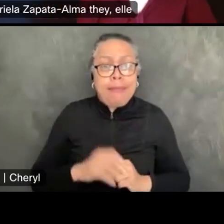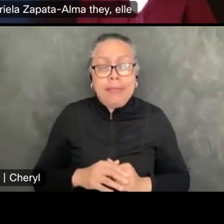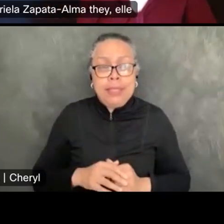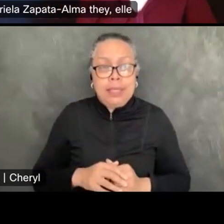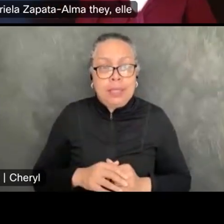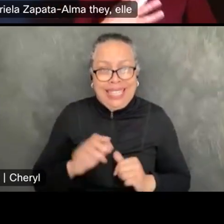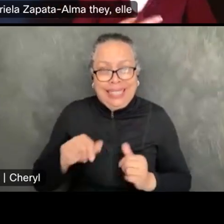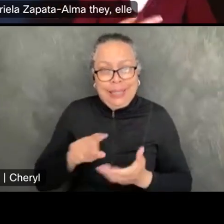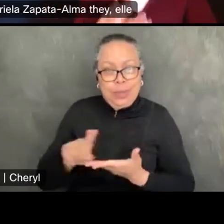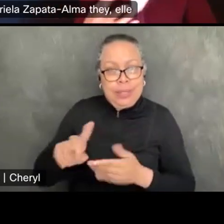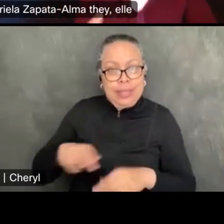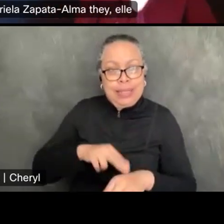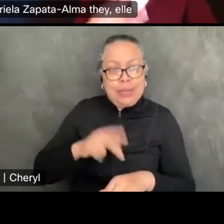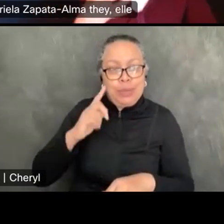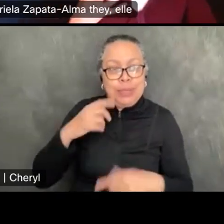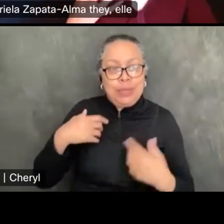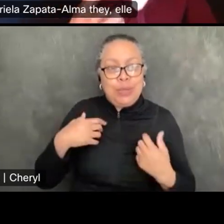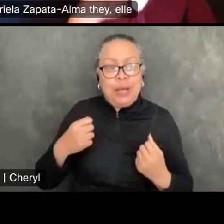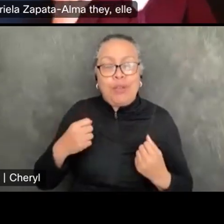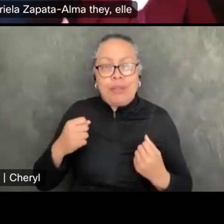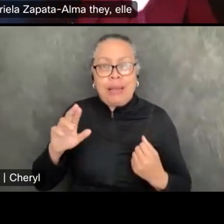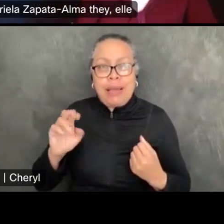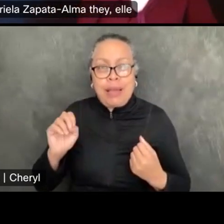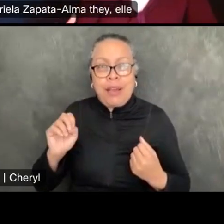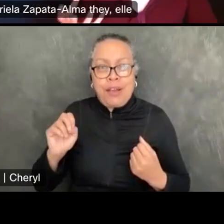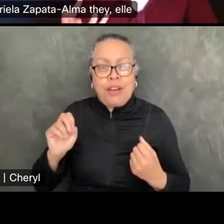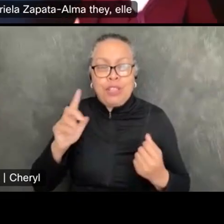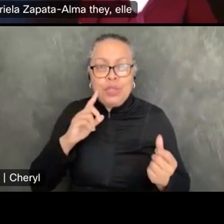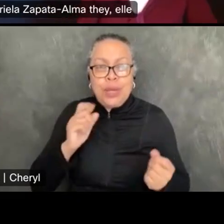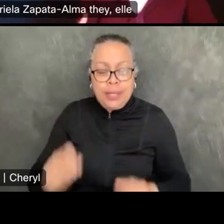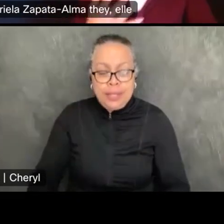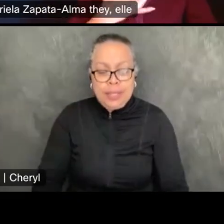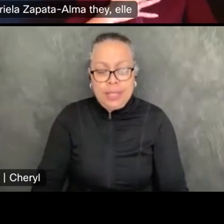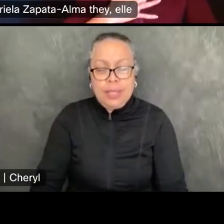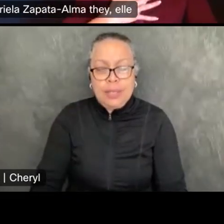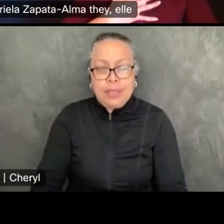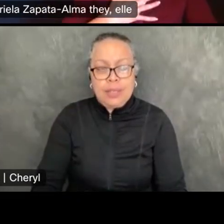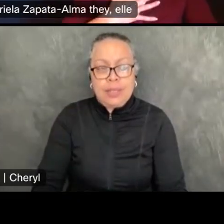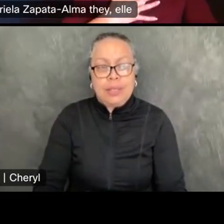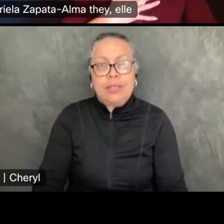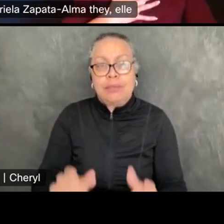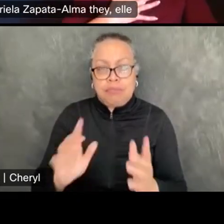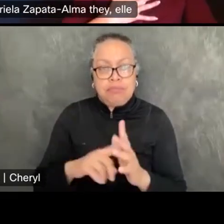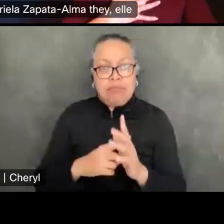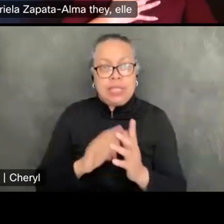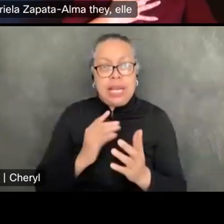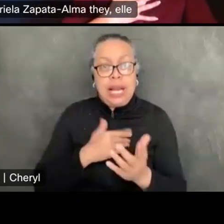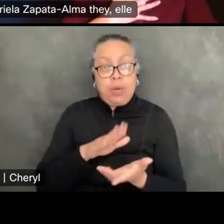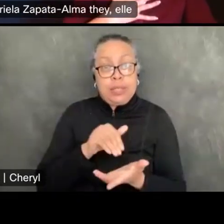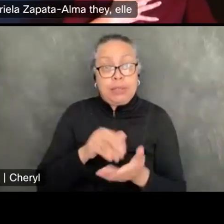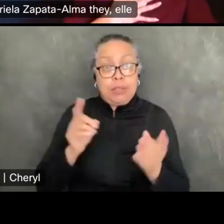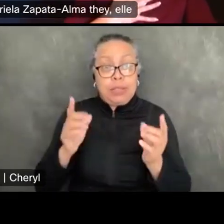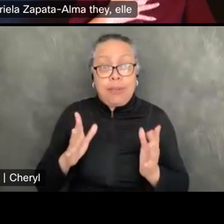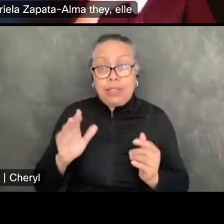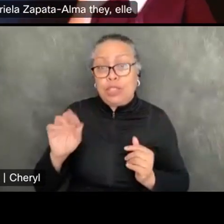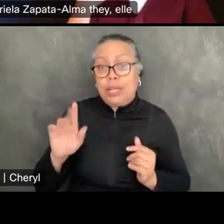Care, Maternal Mental Health Care Strategy was launched. Our center's director, Carol Warshaw, was on the